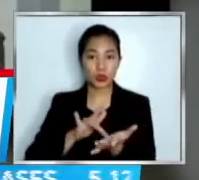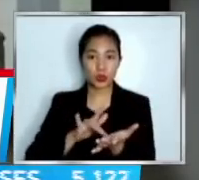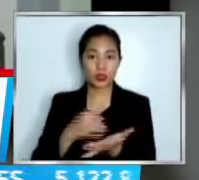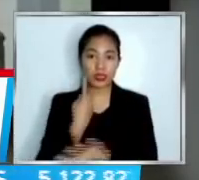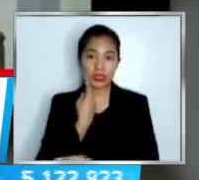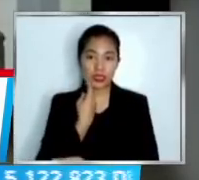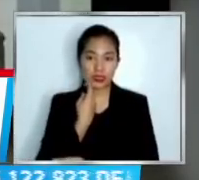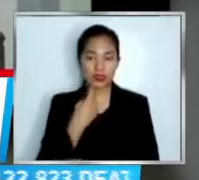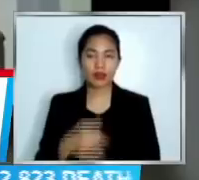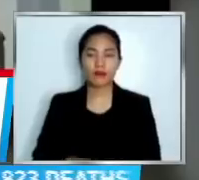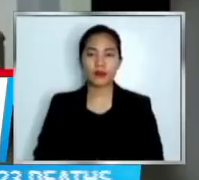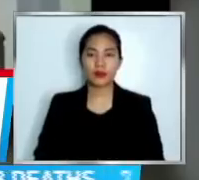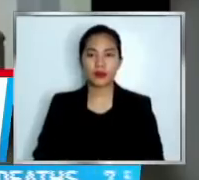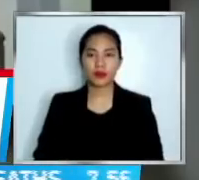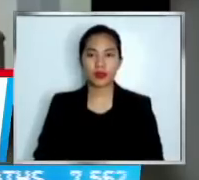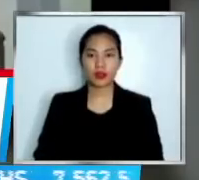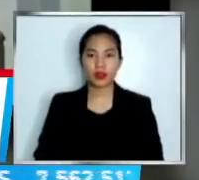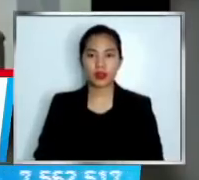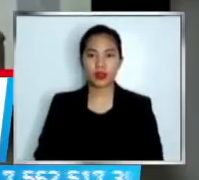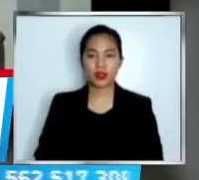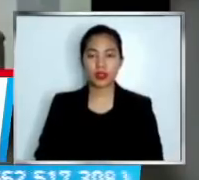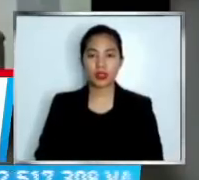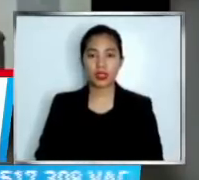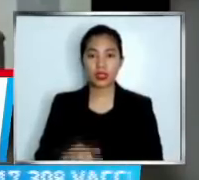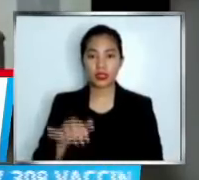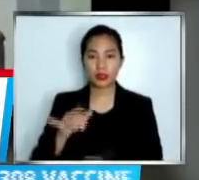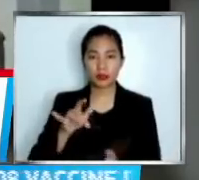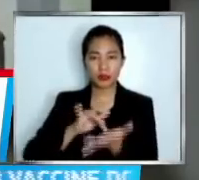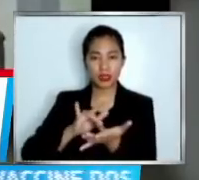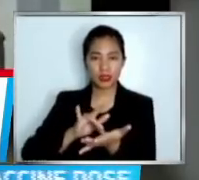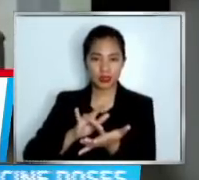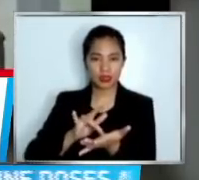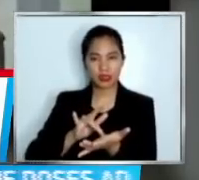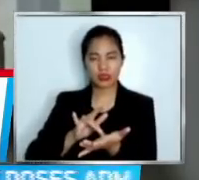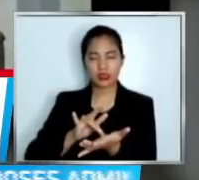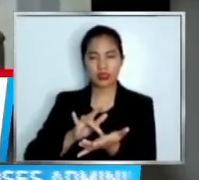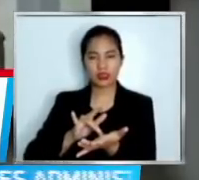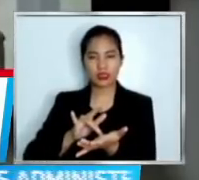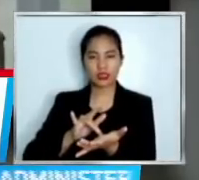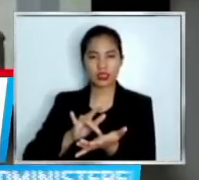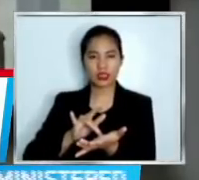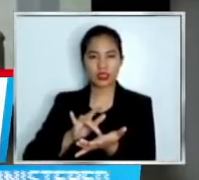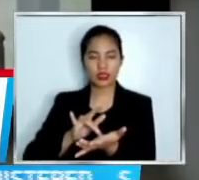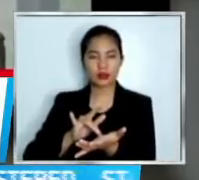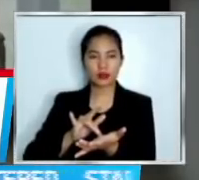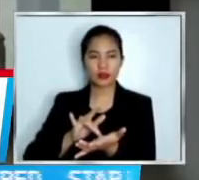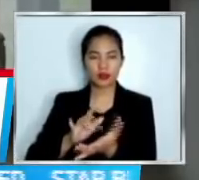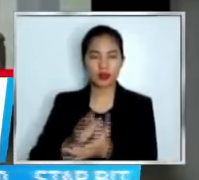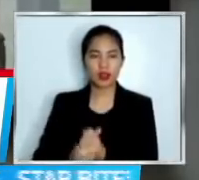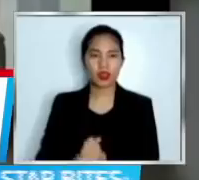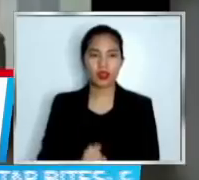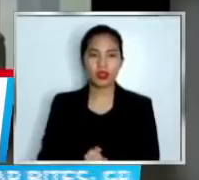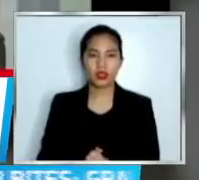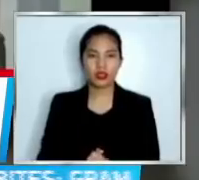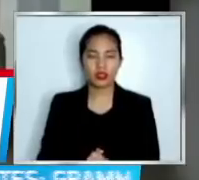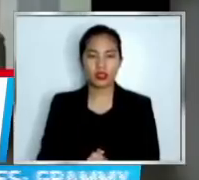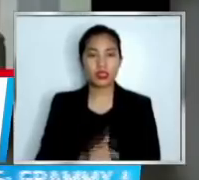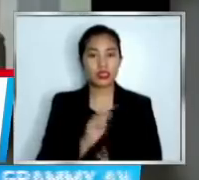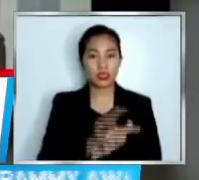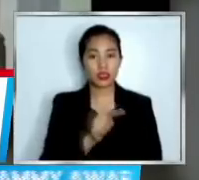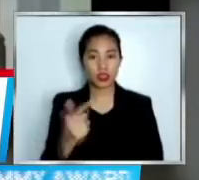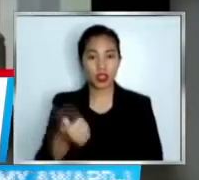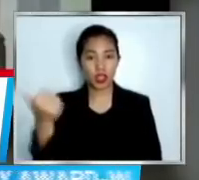molnupiravir. Piravin? Yeah, piravir. Yeah. Merk po ito. And then as for the others,